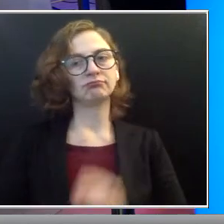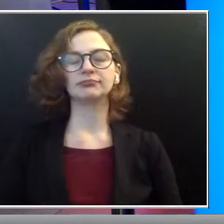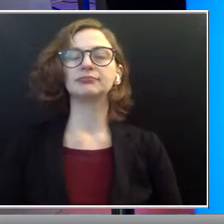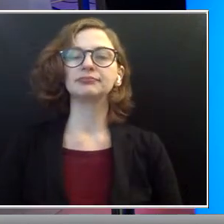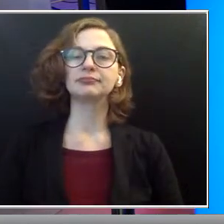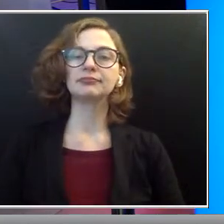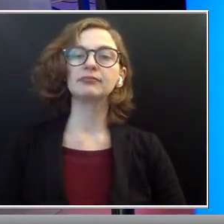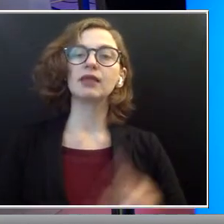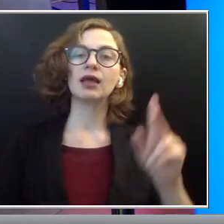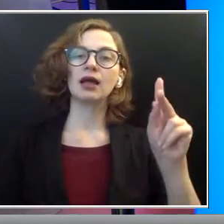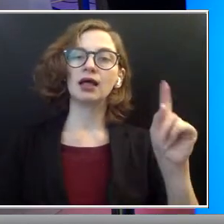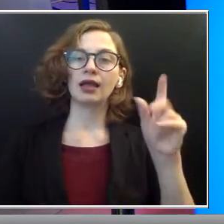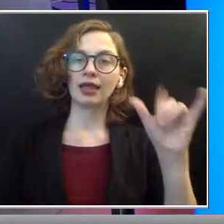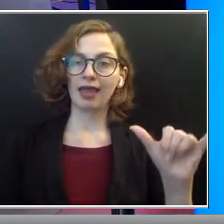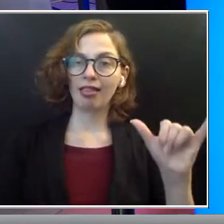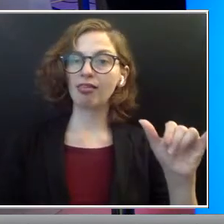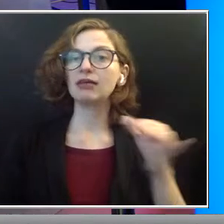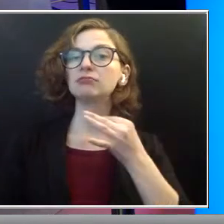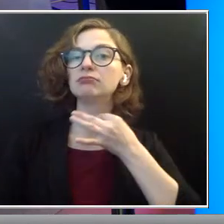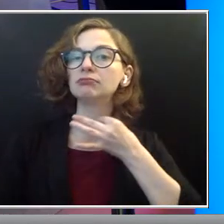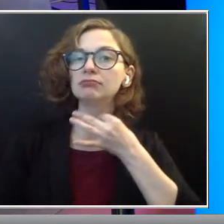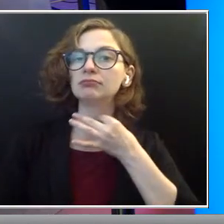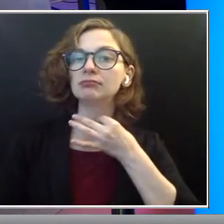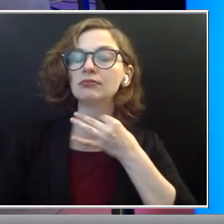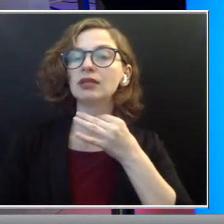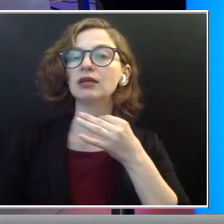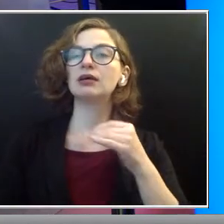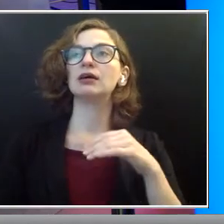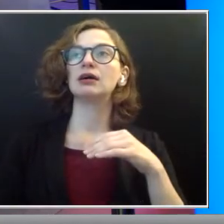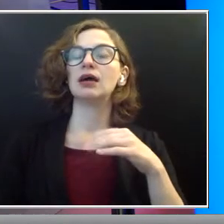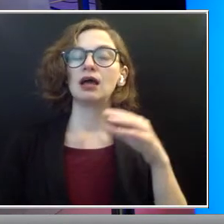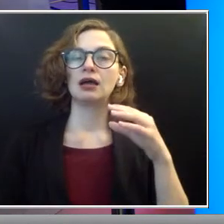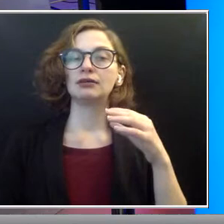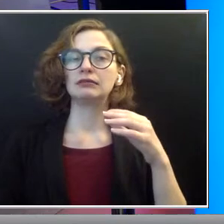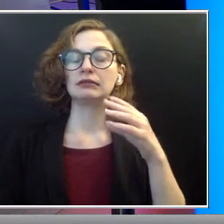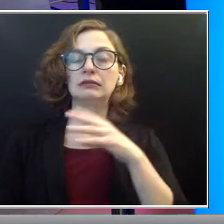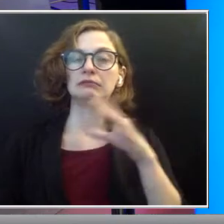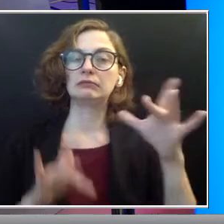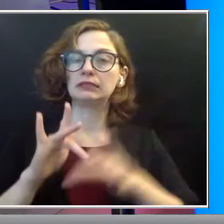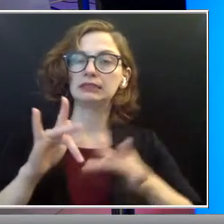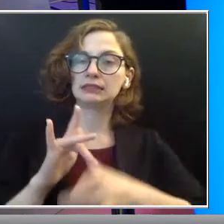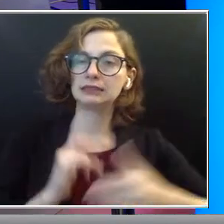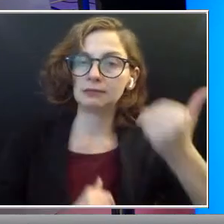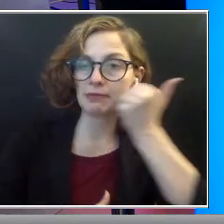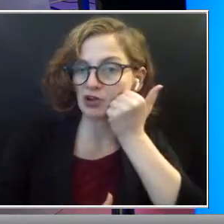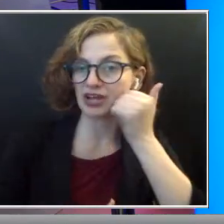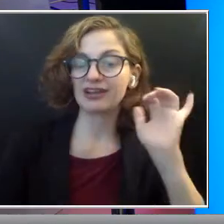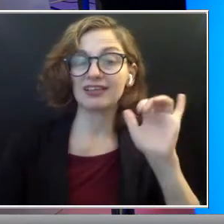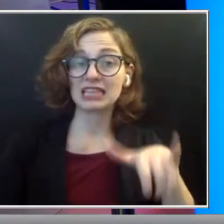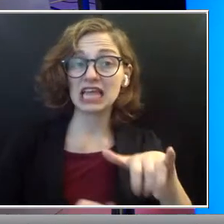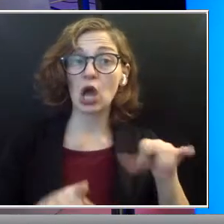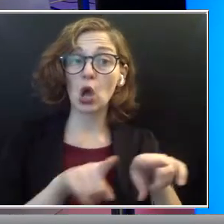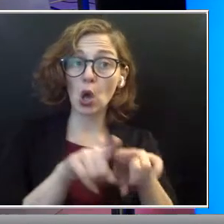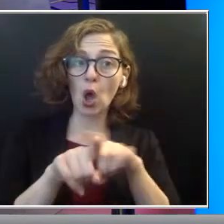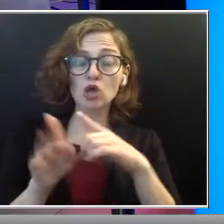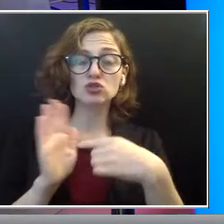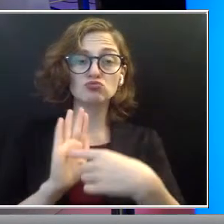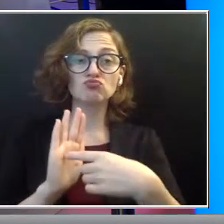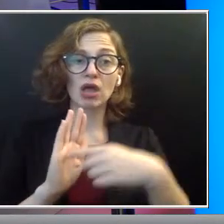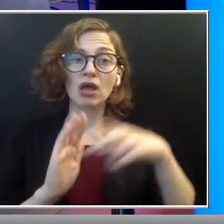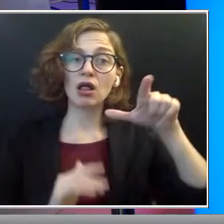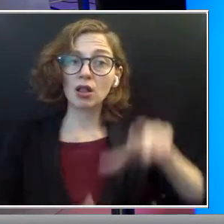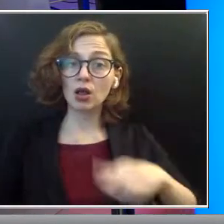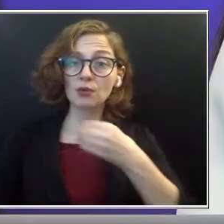periods are also a sign of hypothyroid. Hypothyroid is underactive. Yes, missed we can periods see as an well? absence of periods with